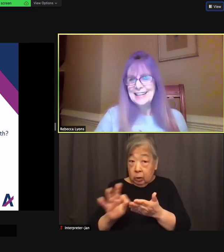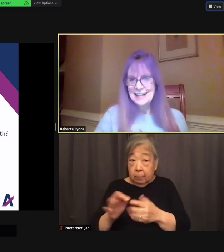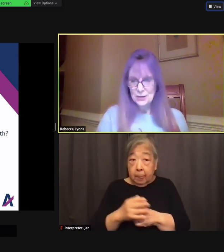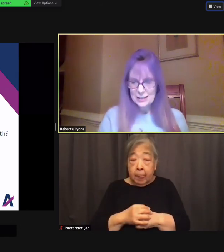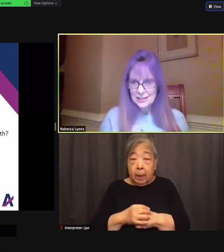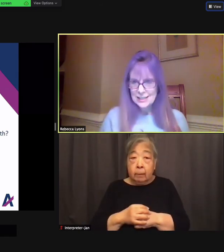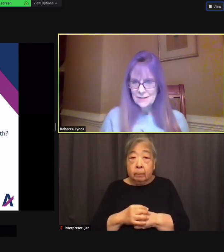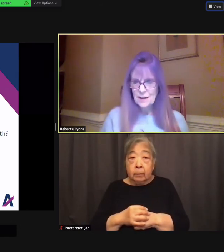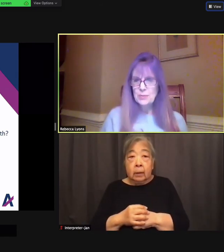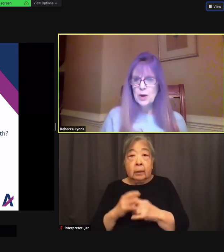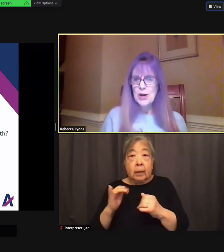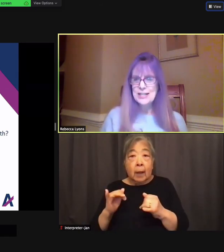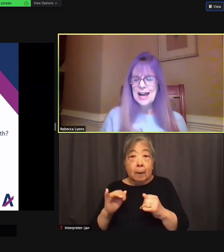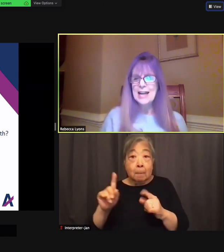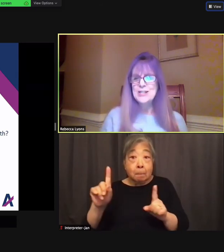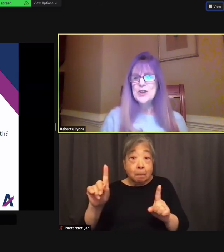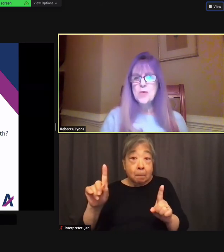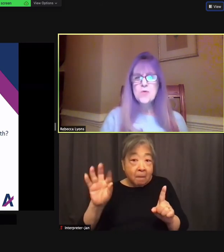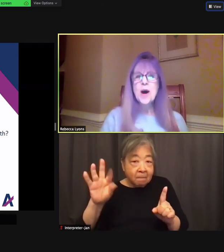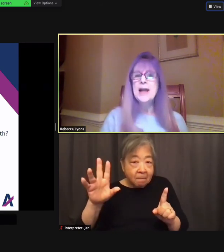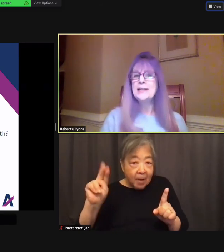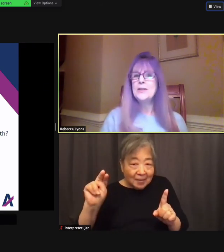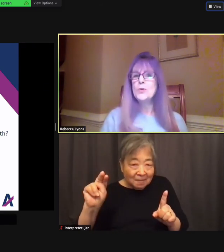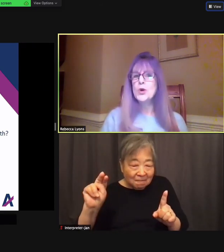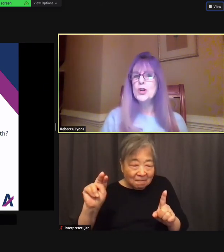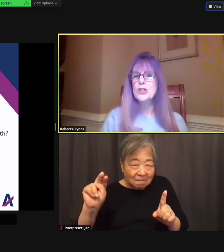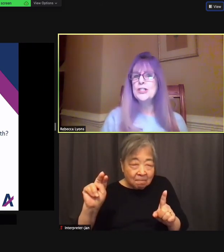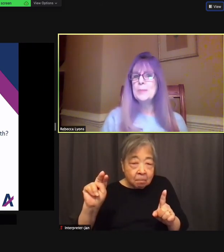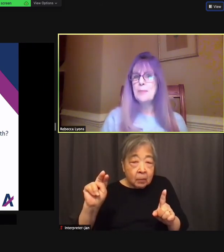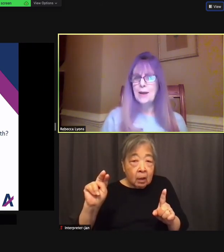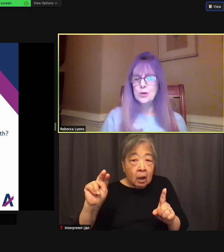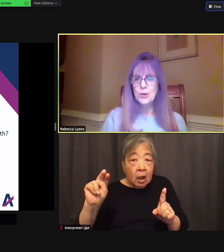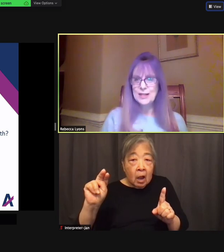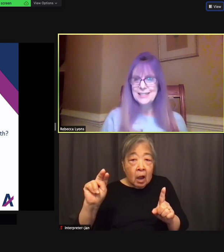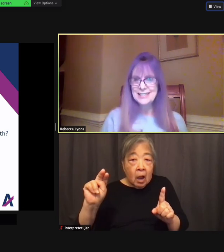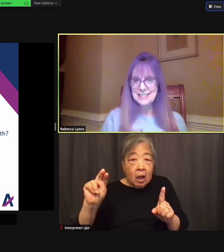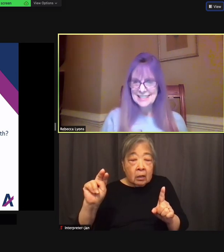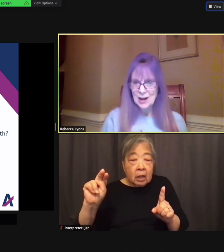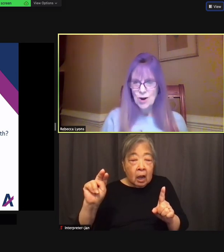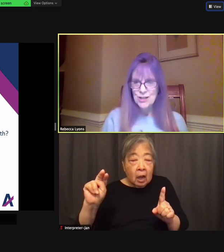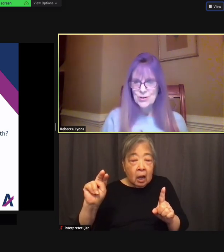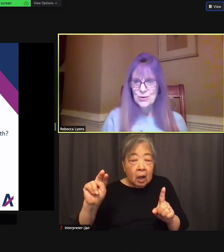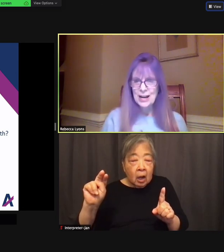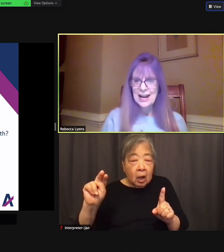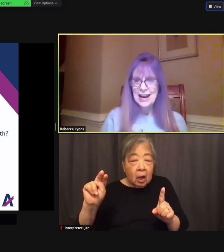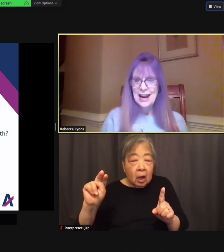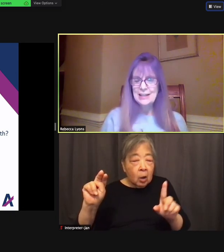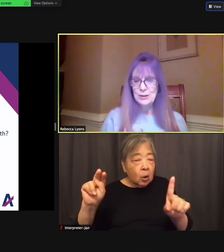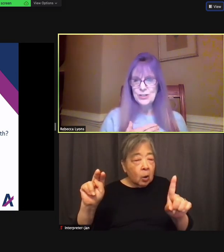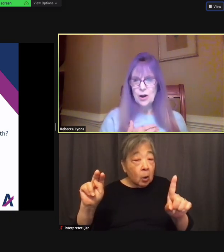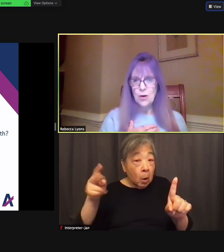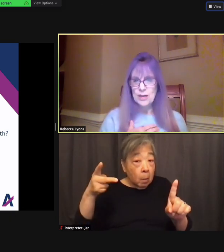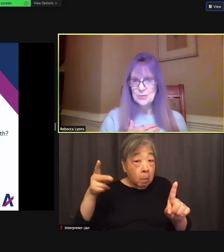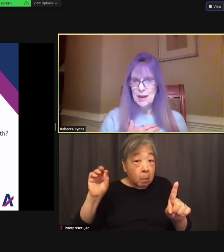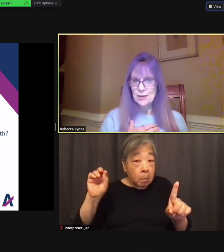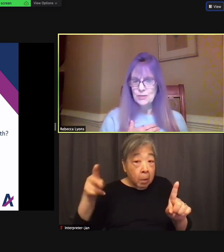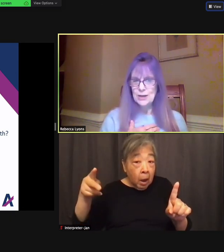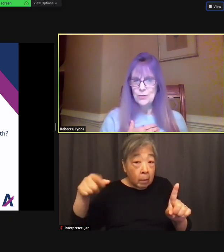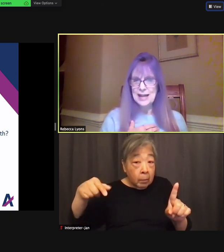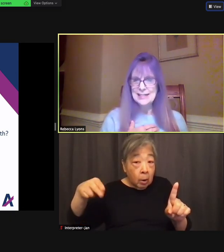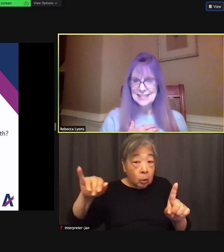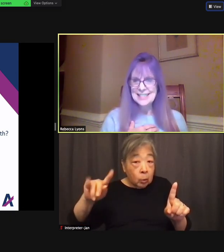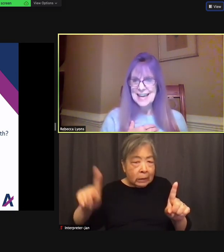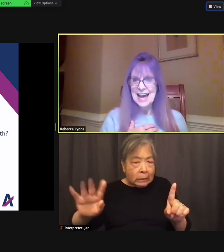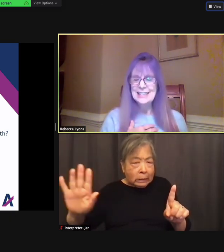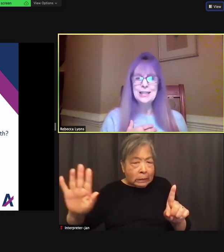Okay, now this is the fun part. I don't want the words pop quiz to scare you. It used to always bother me